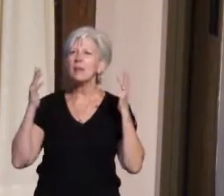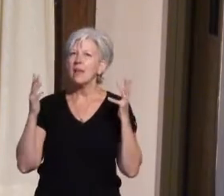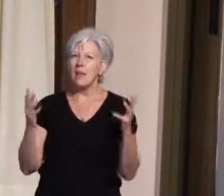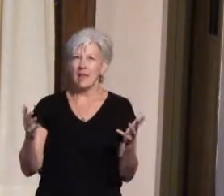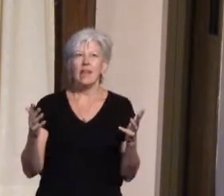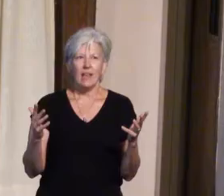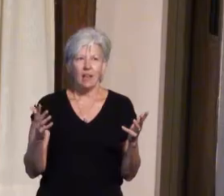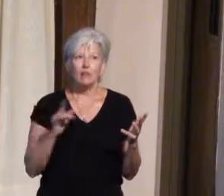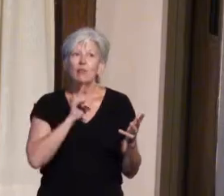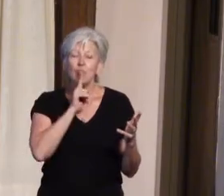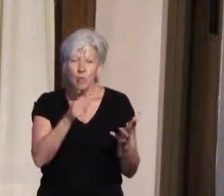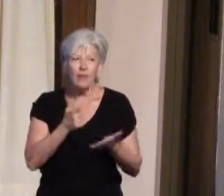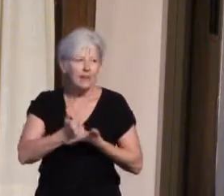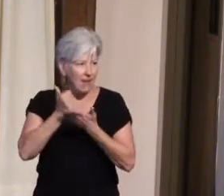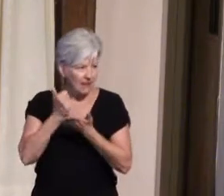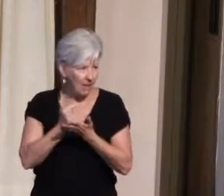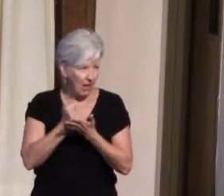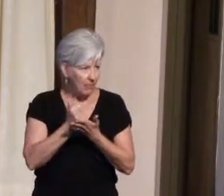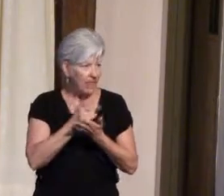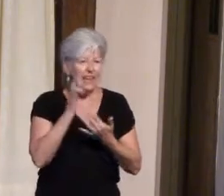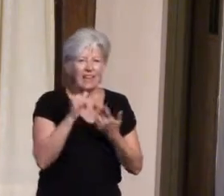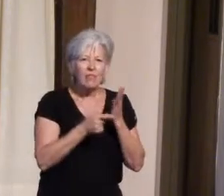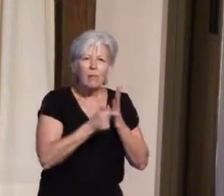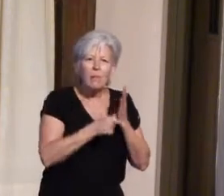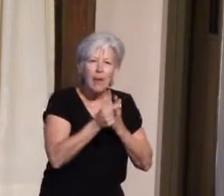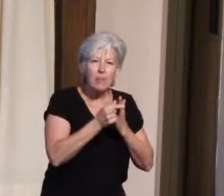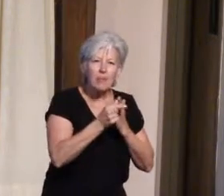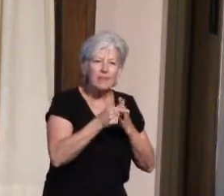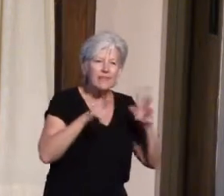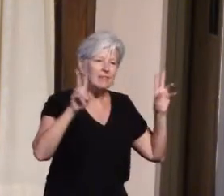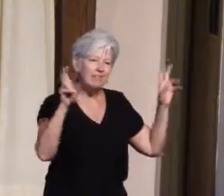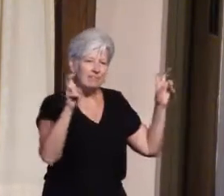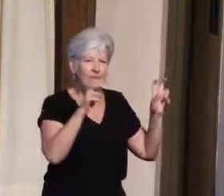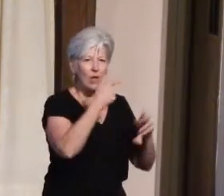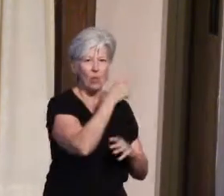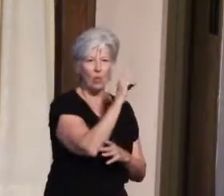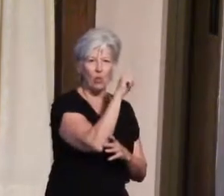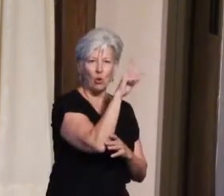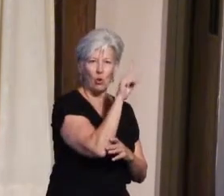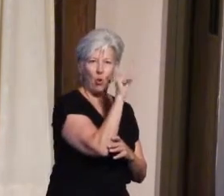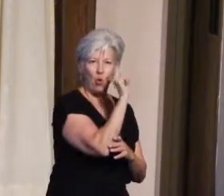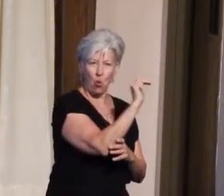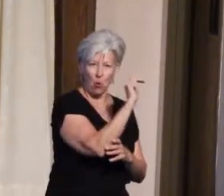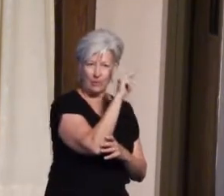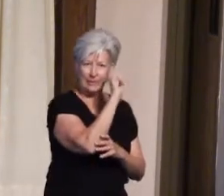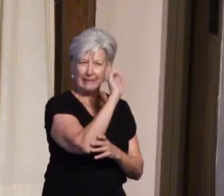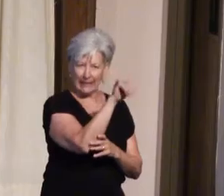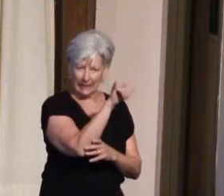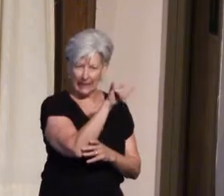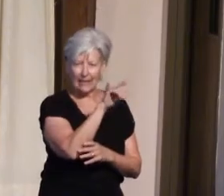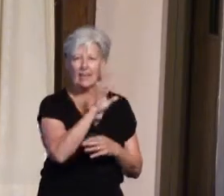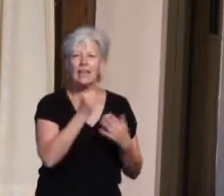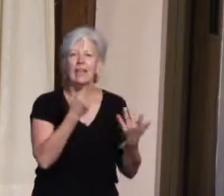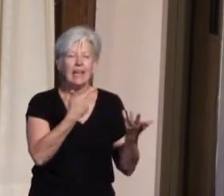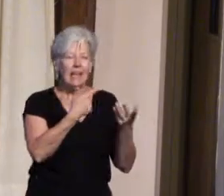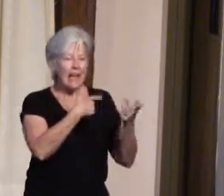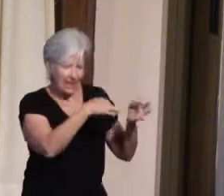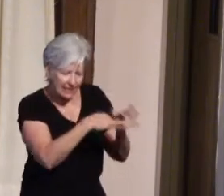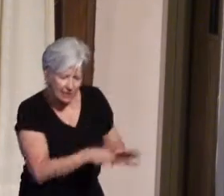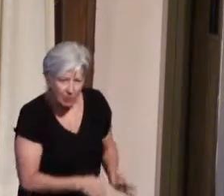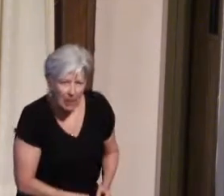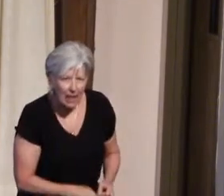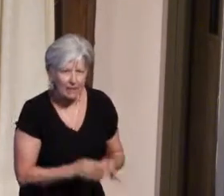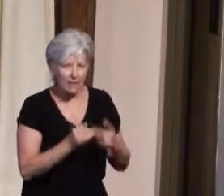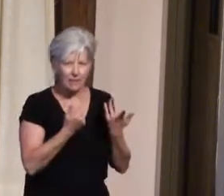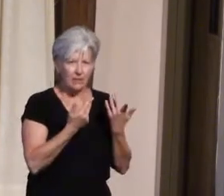start thinking about God. Start thinking about love, about the expanding power of love. And we know that we